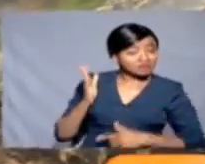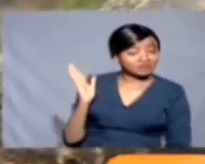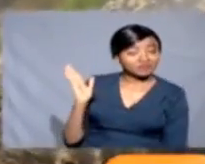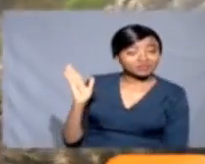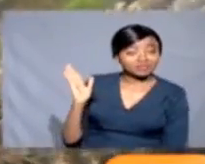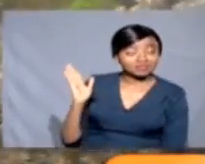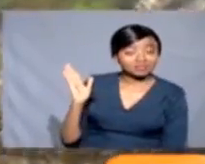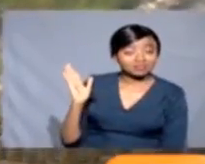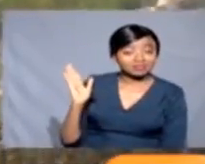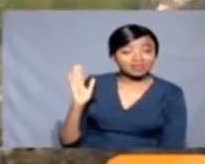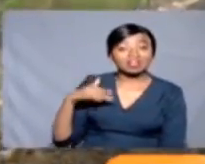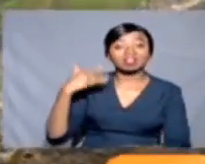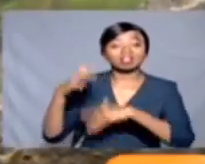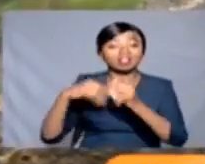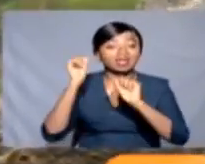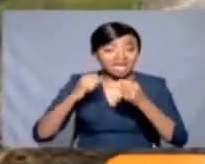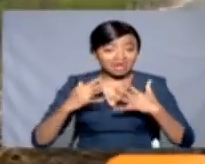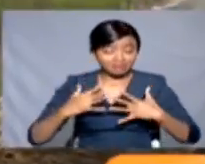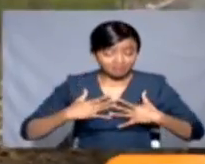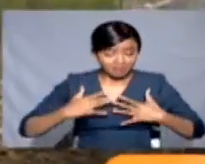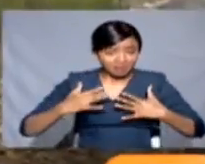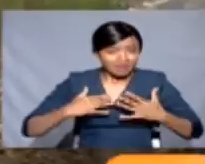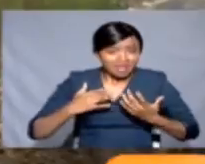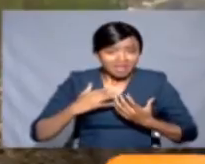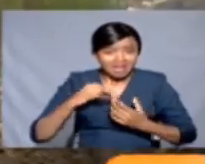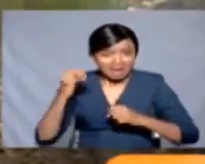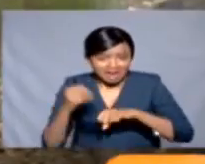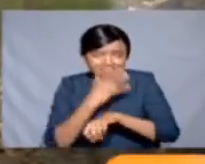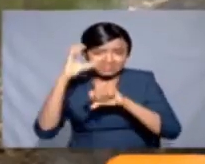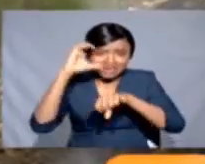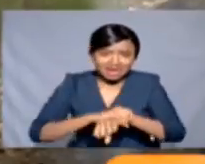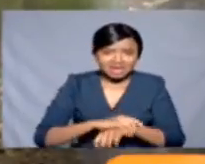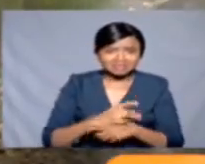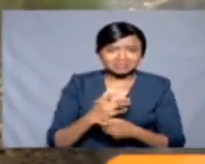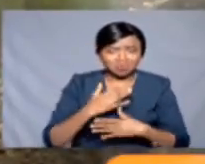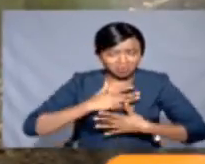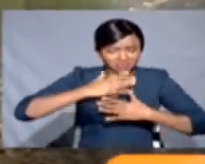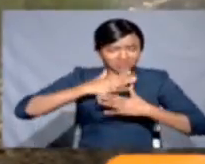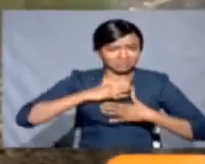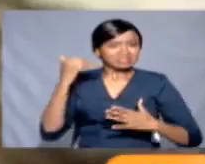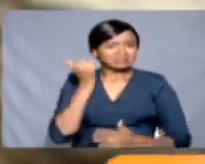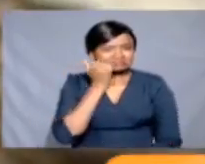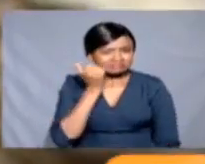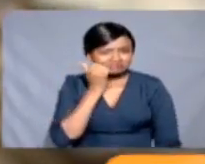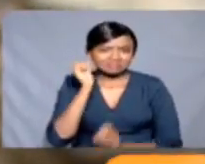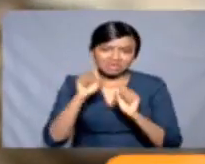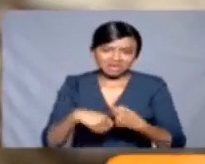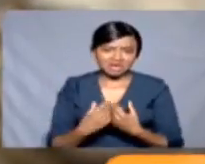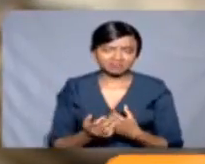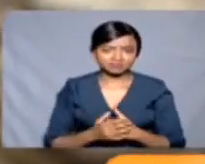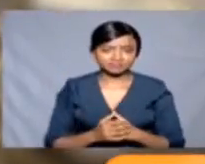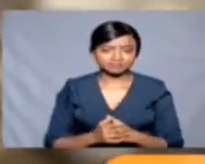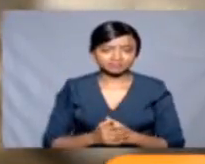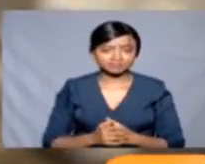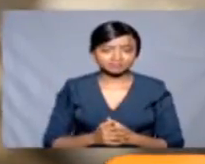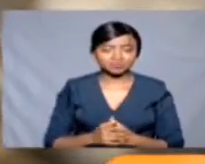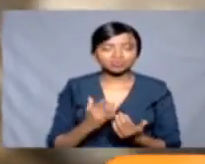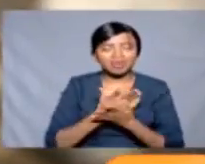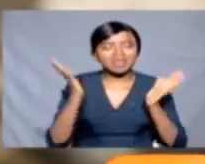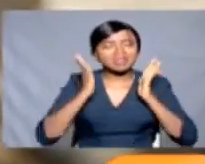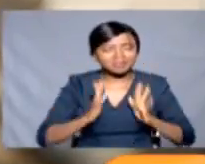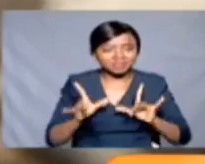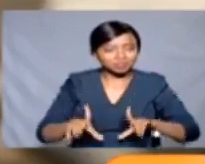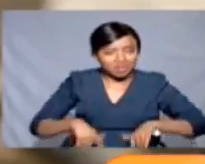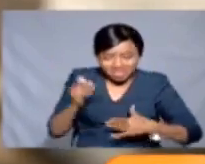you develop lung cancer, cardiovascular diseases, things that you did not even know you could get from this sort of pollution. Everyone breathing in at this